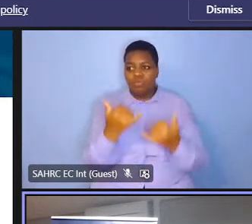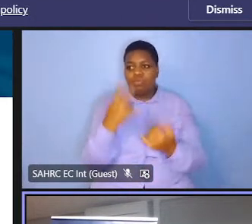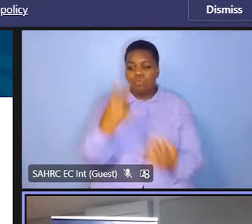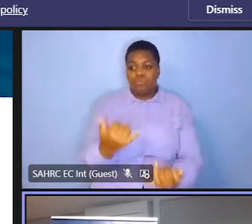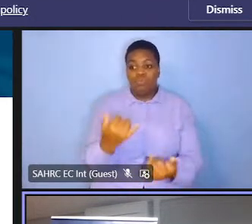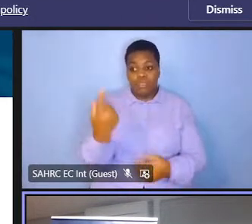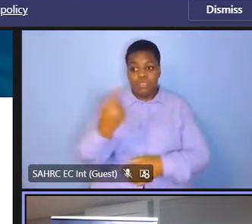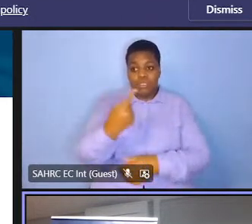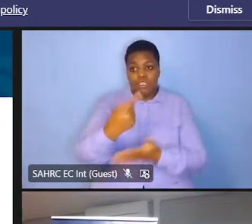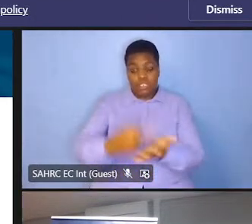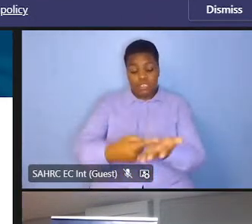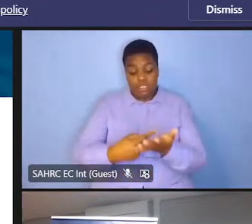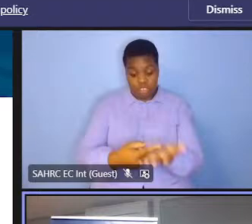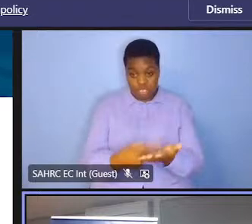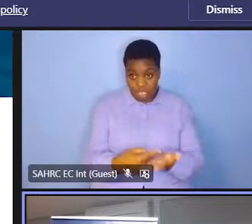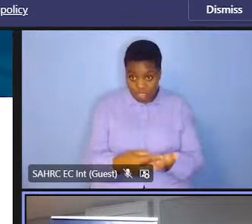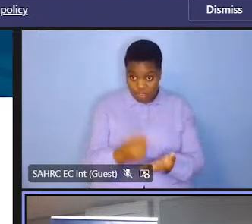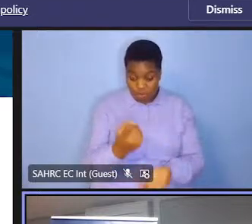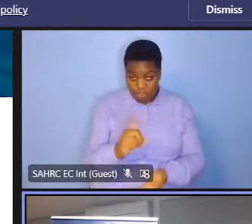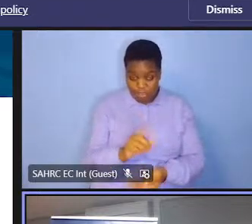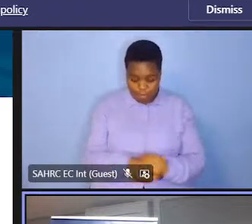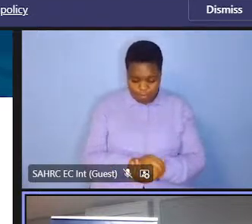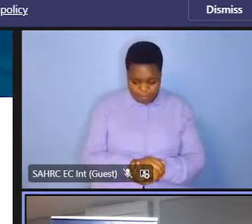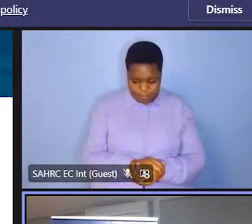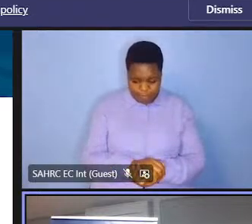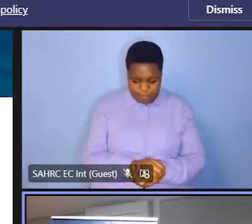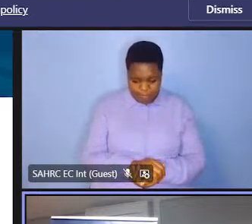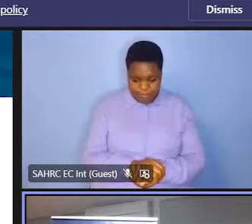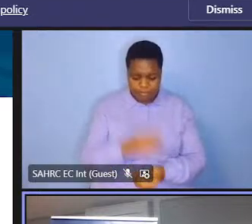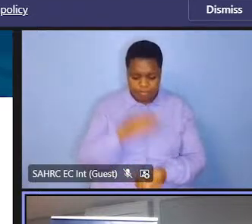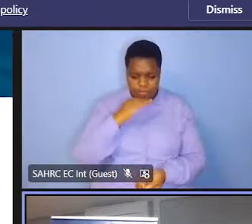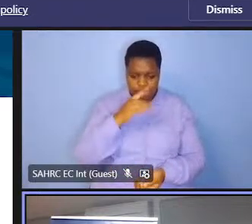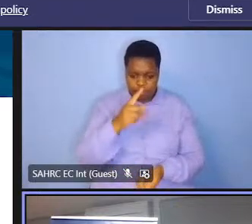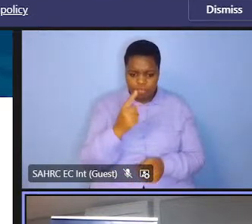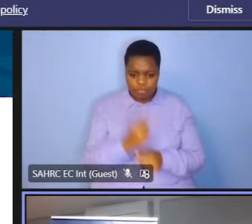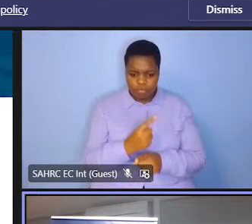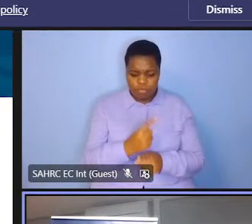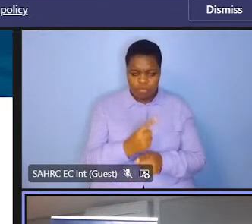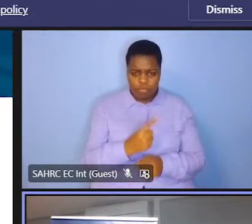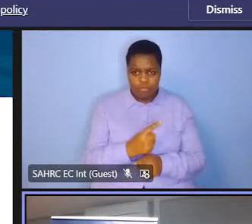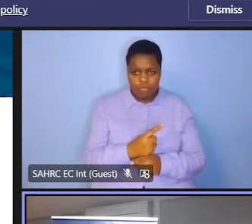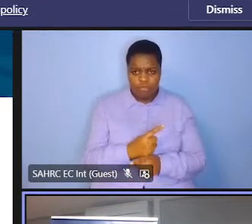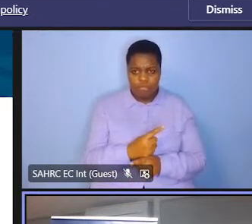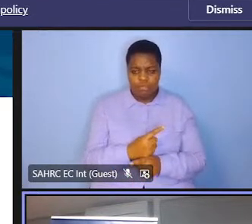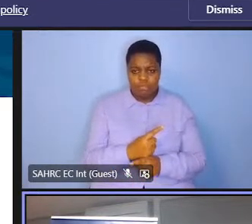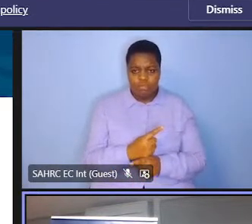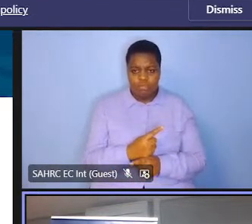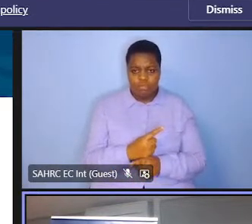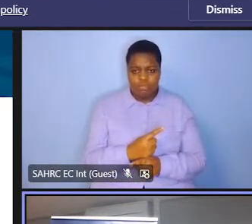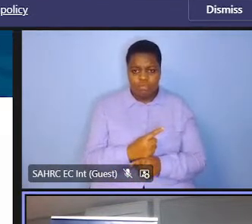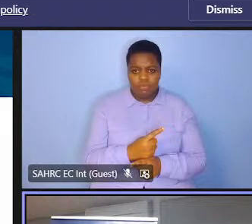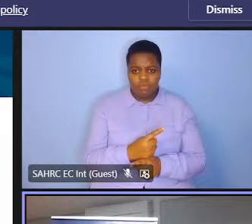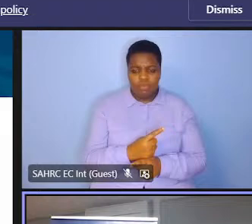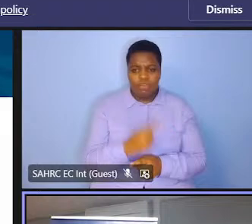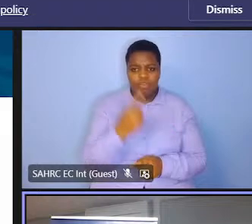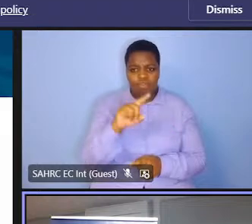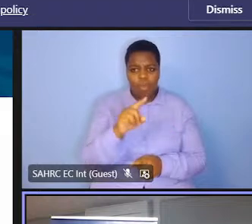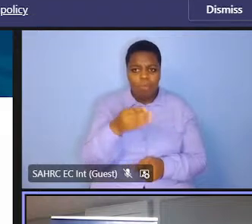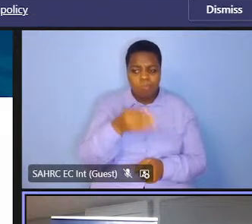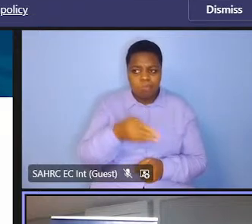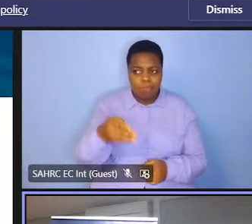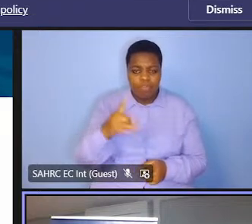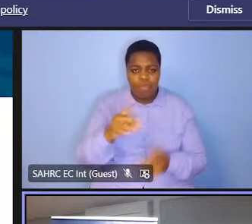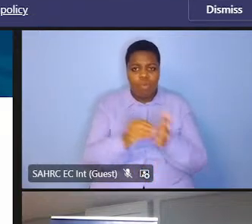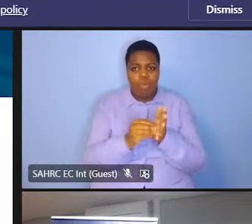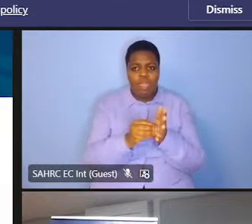discussion, whether there is adherence to the policy on attendance of